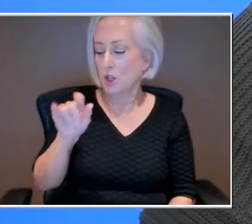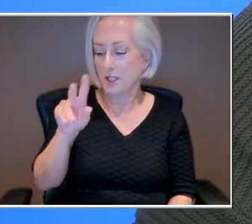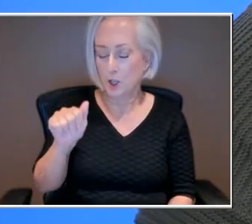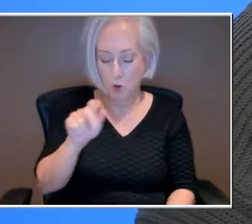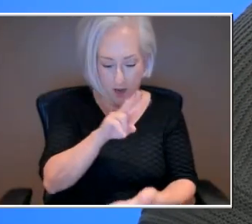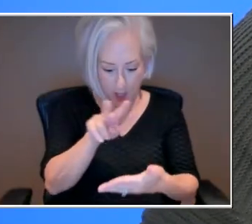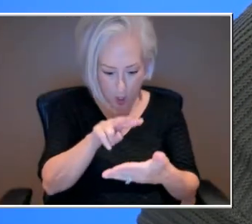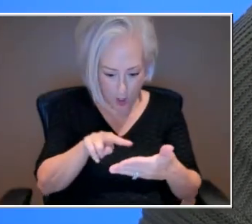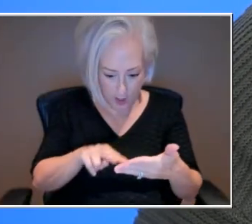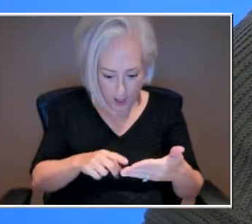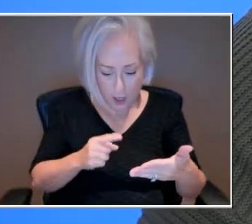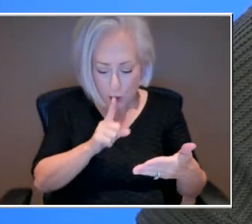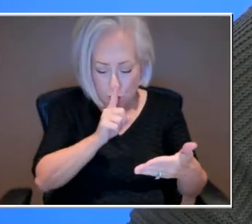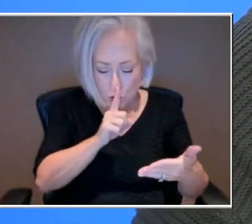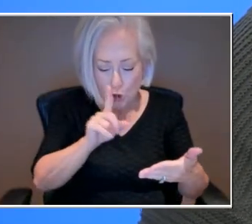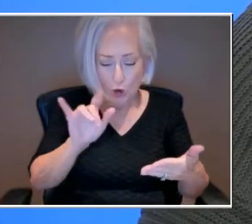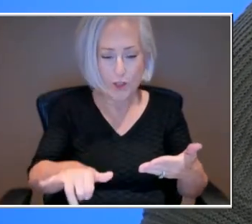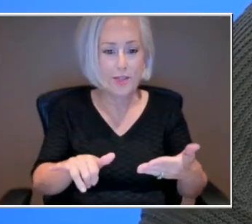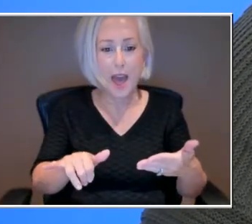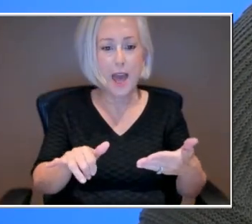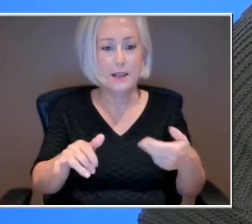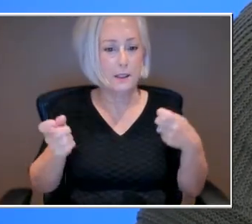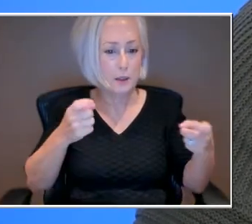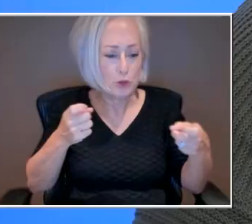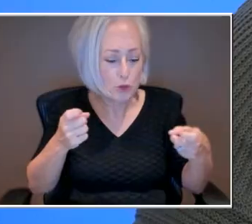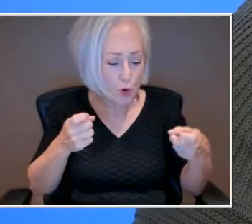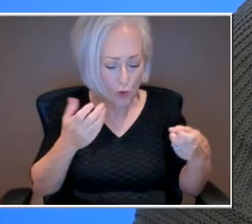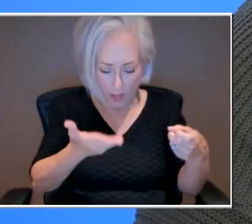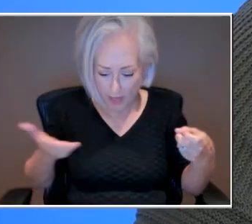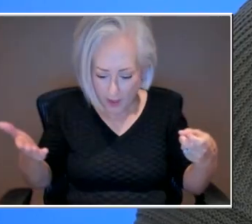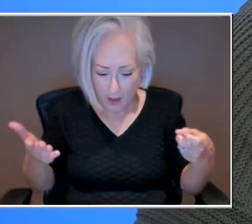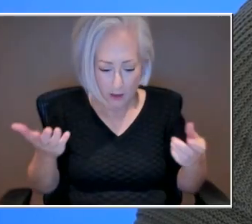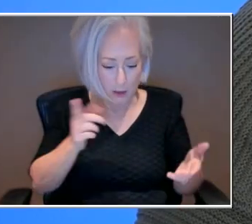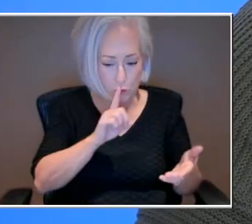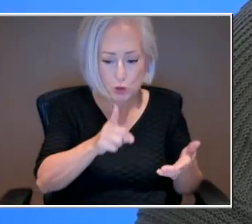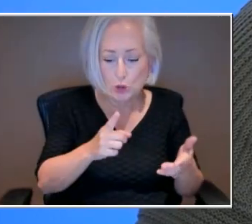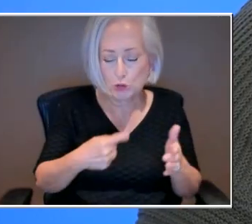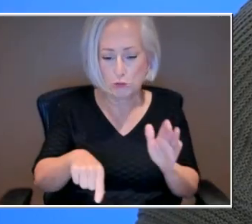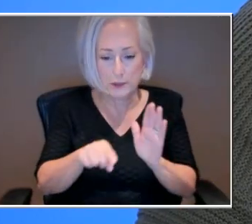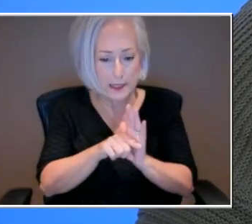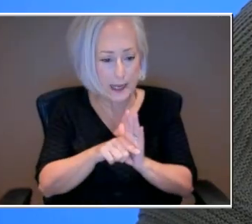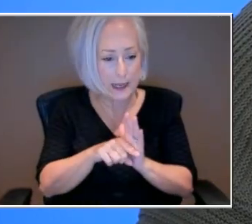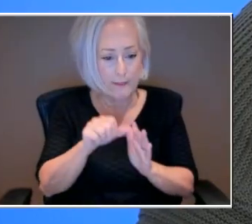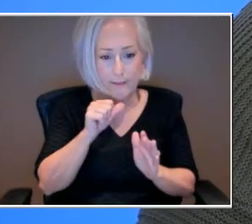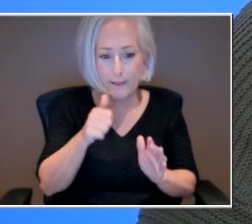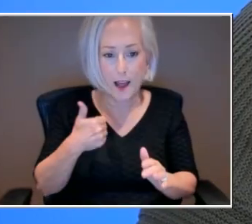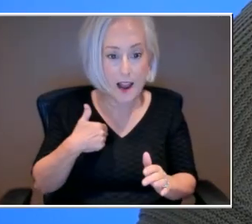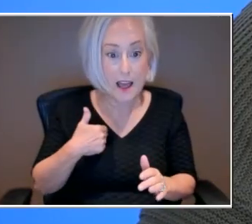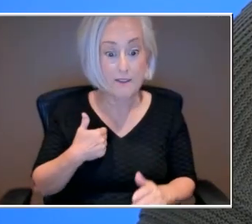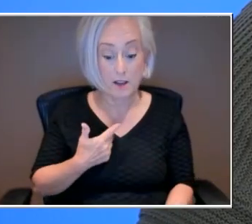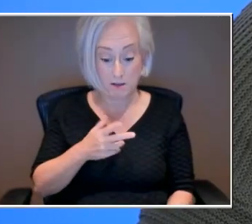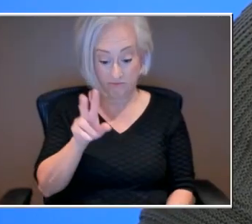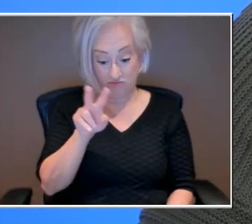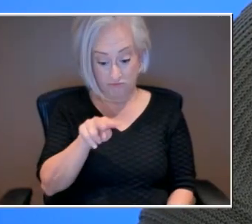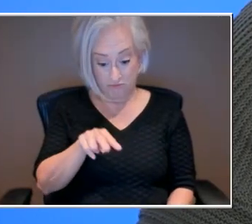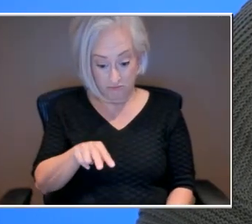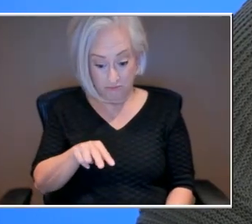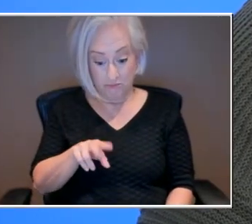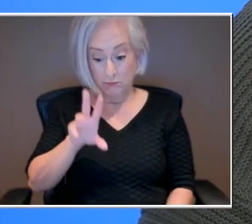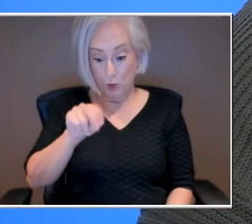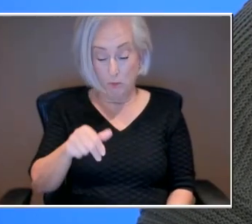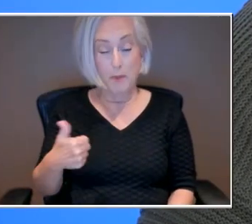control saying like negative or something, you know, and I was like, no, that's it. And